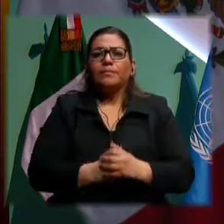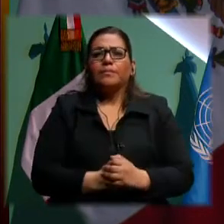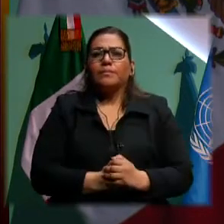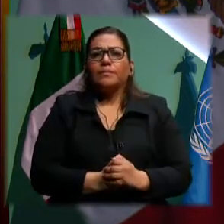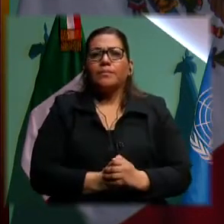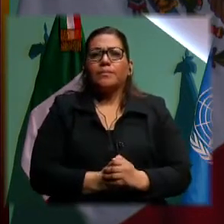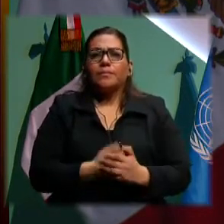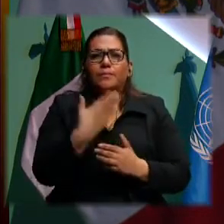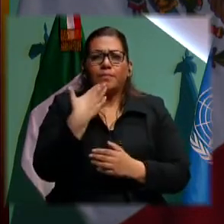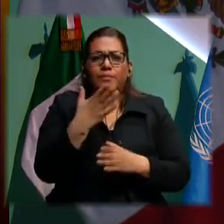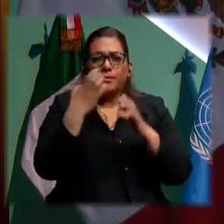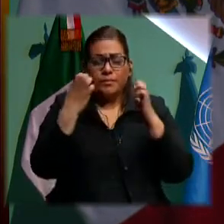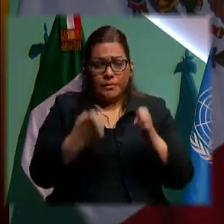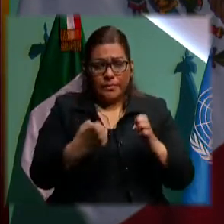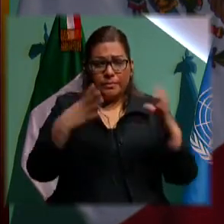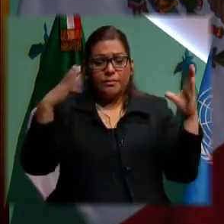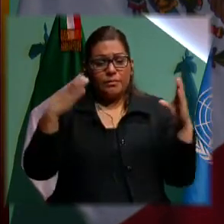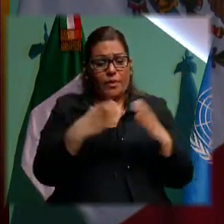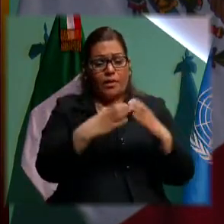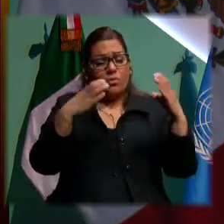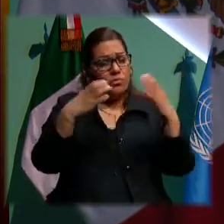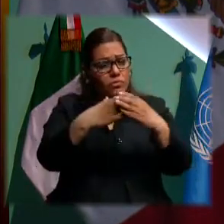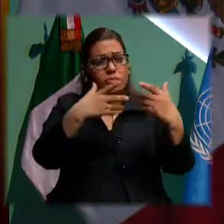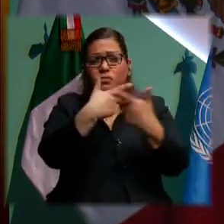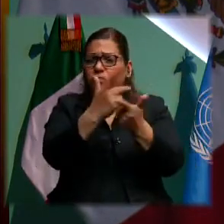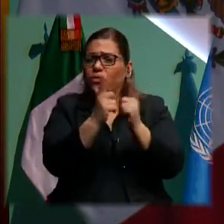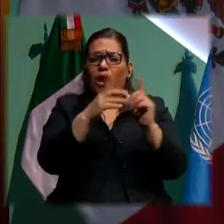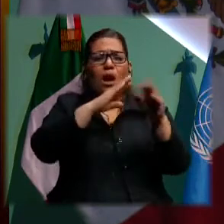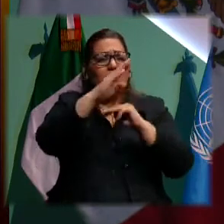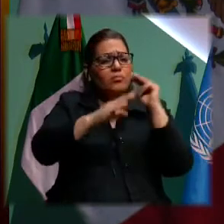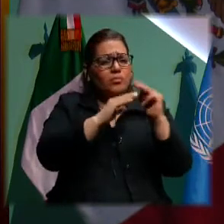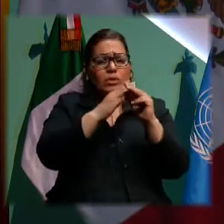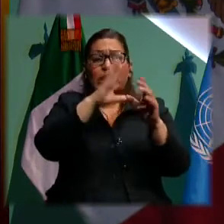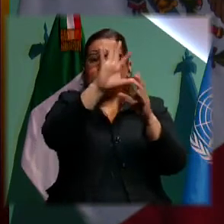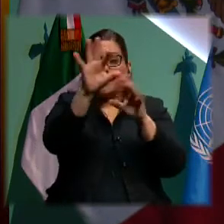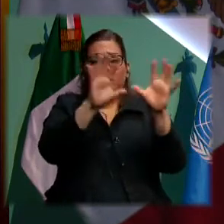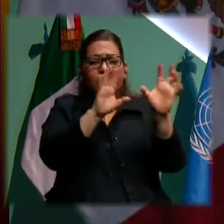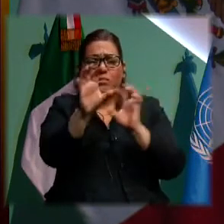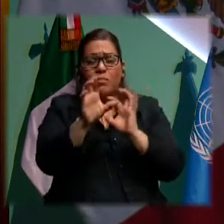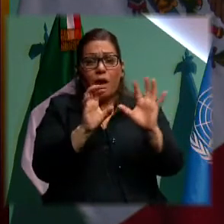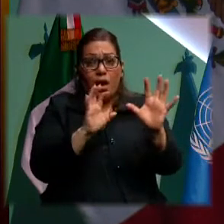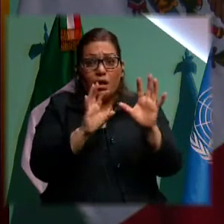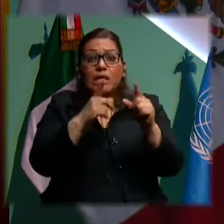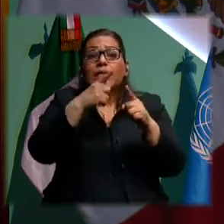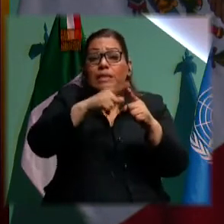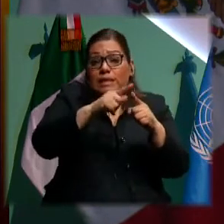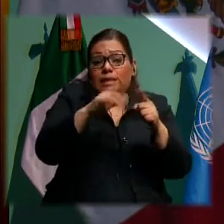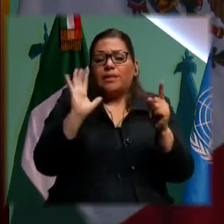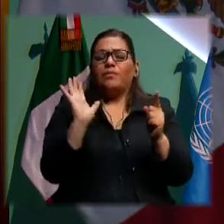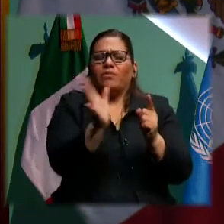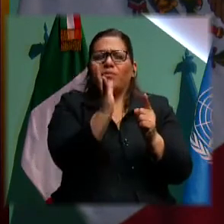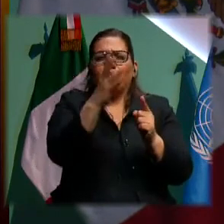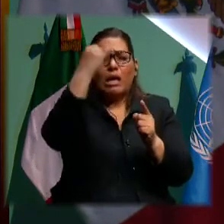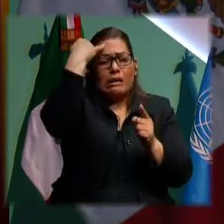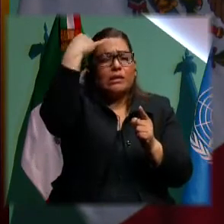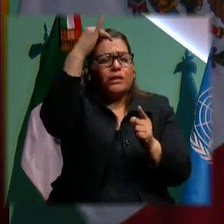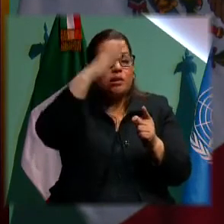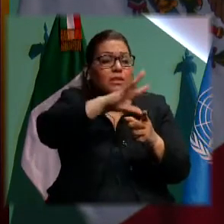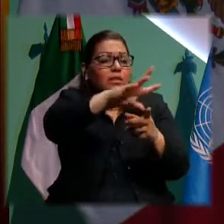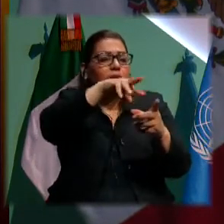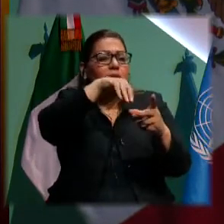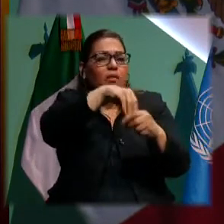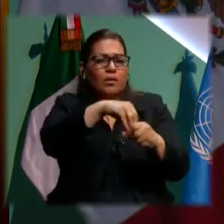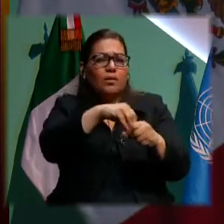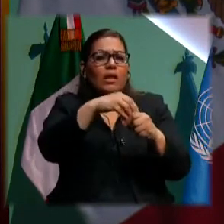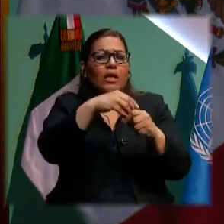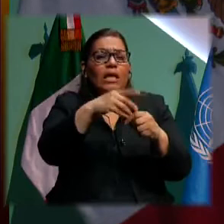while we hold on to those ideas of inclusiveness, of access of